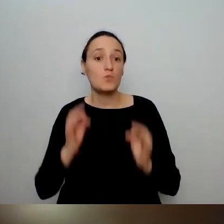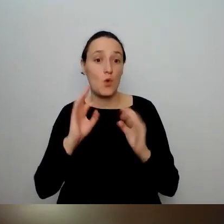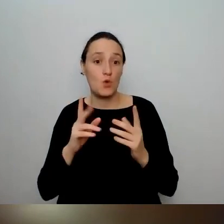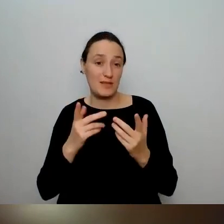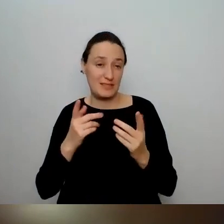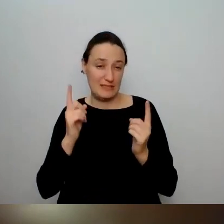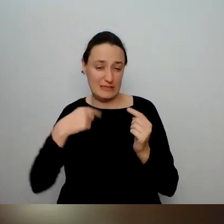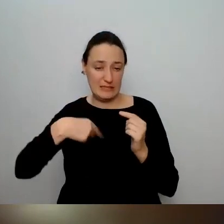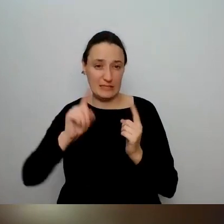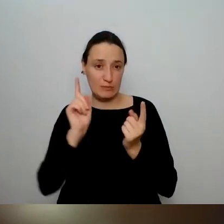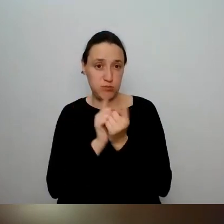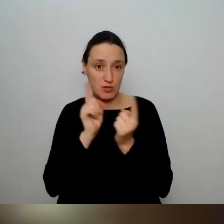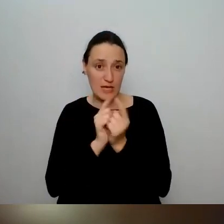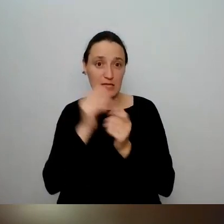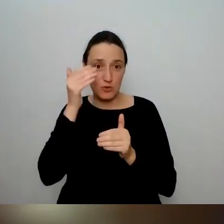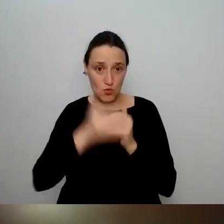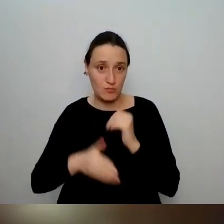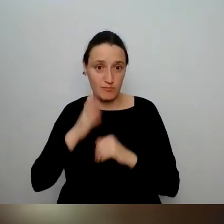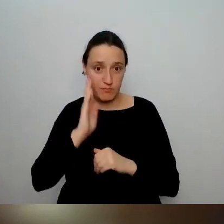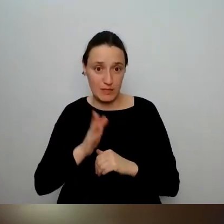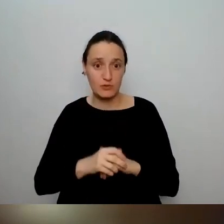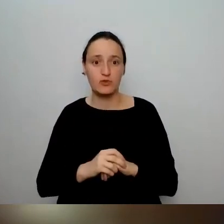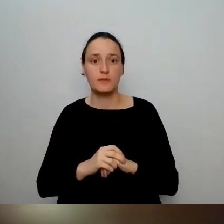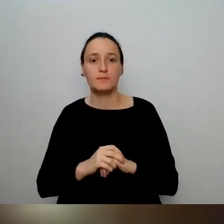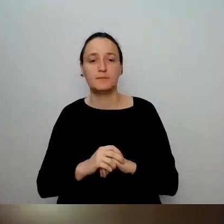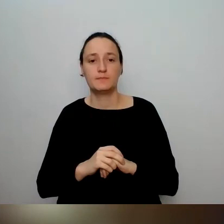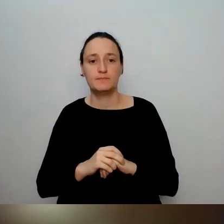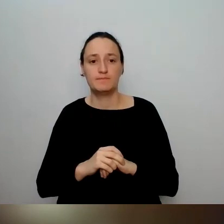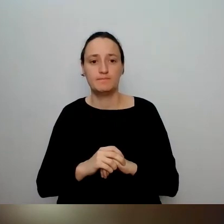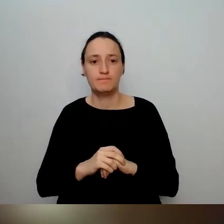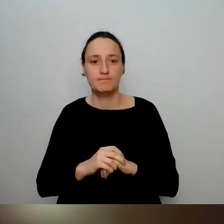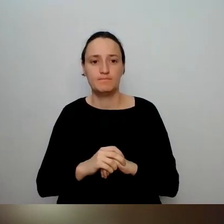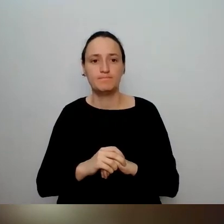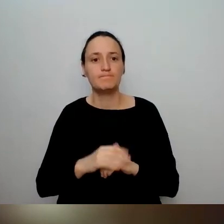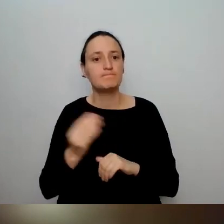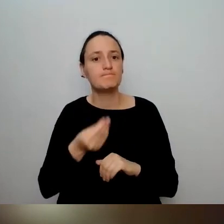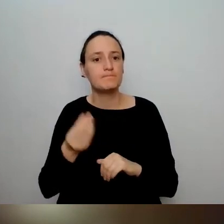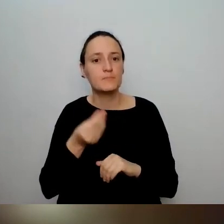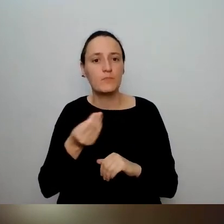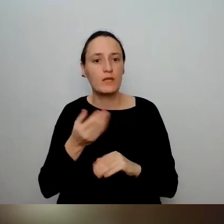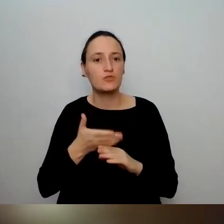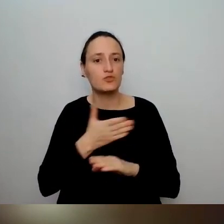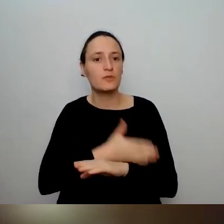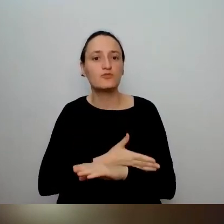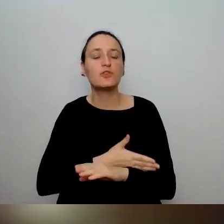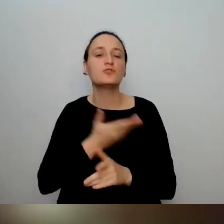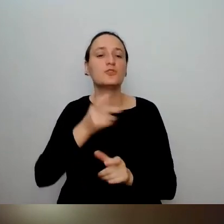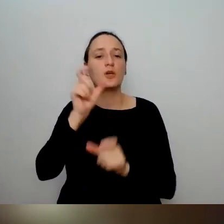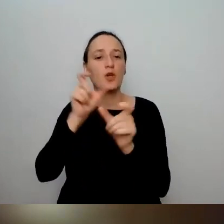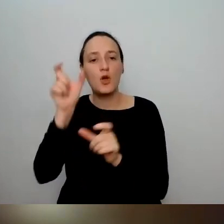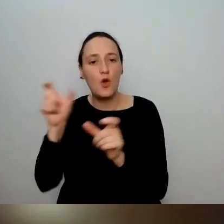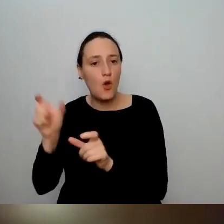soon. But before we do that, I would like to ask every participant to